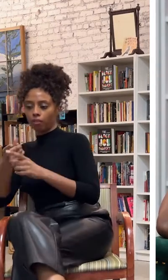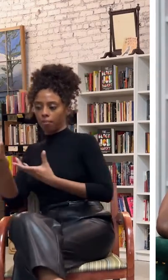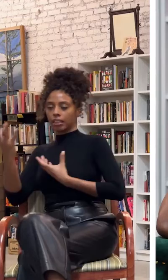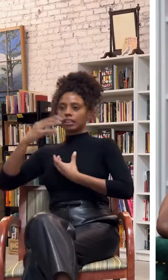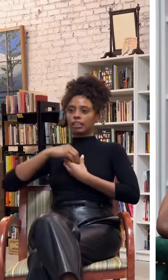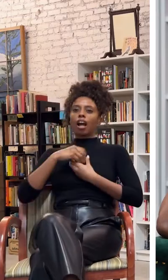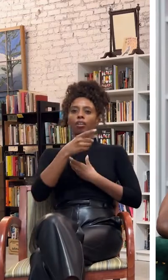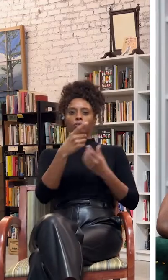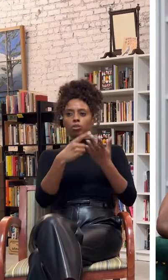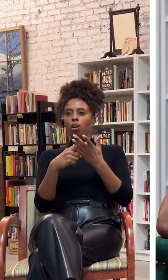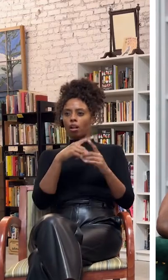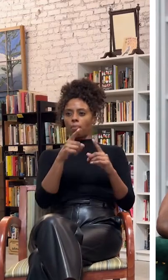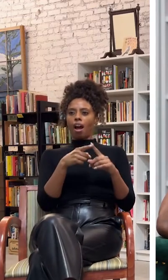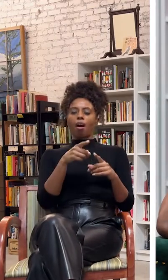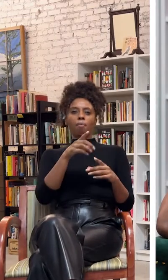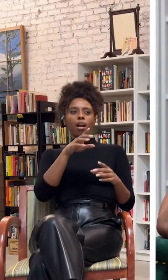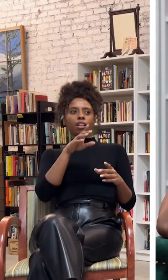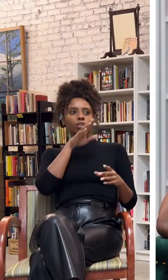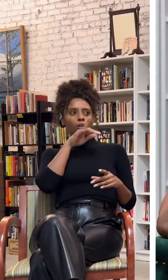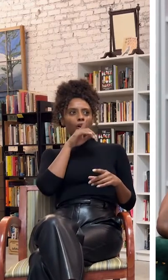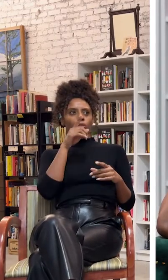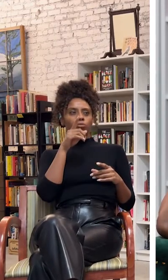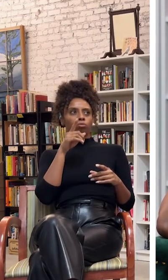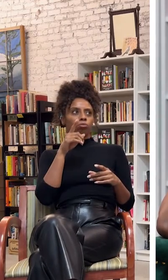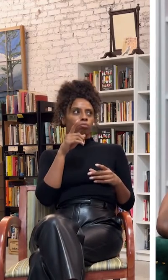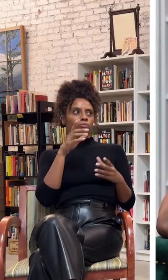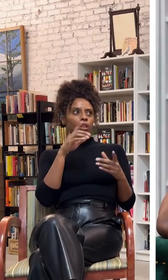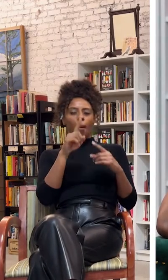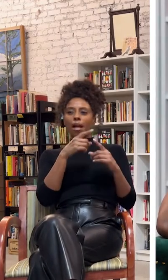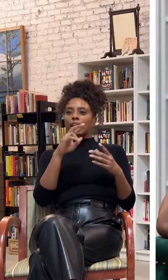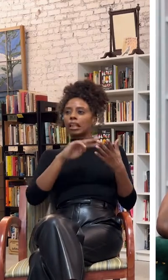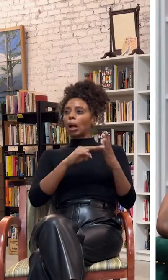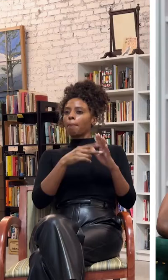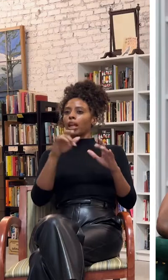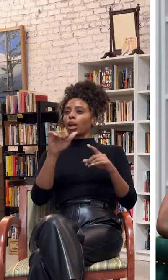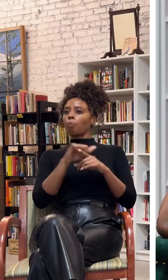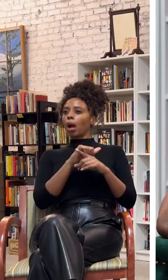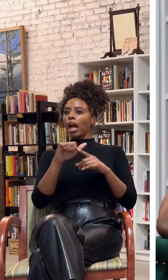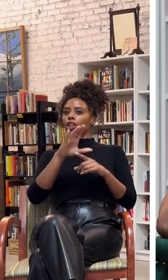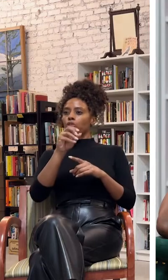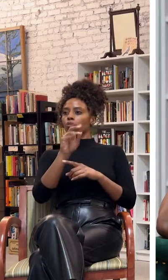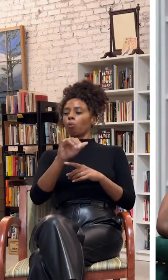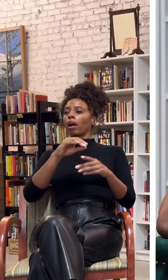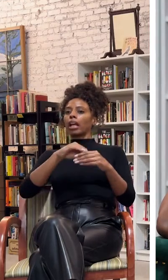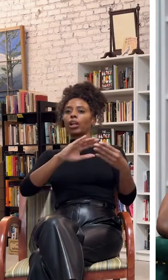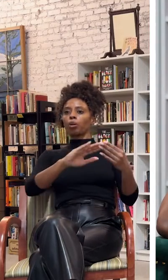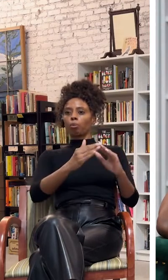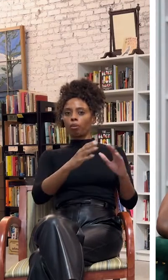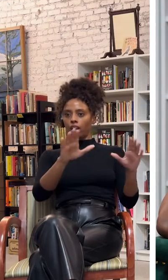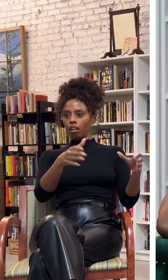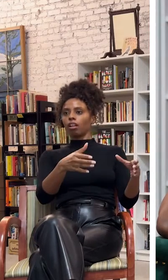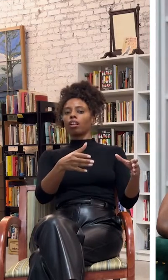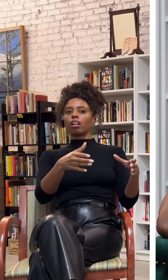as you talk about, but talk to us about what it means to practice joy in community. Maybe take